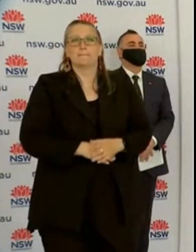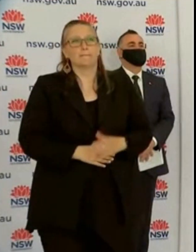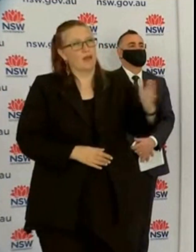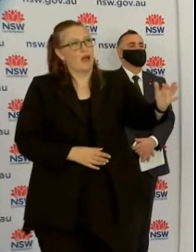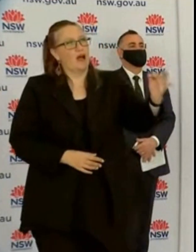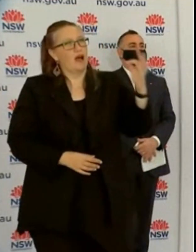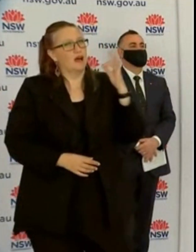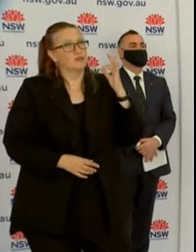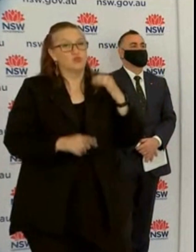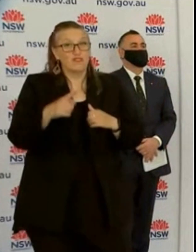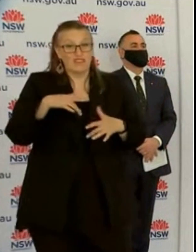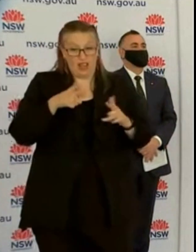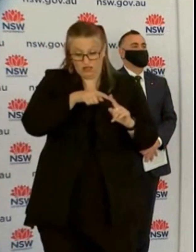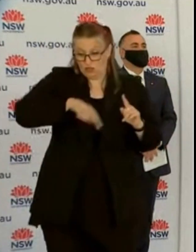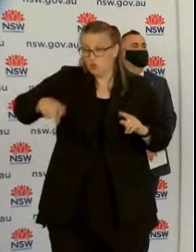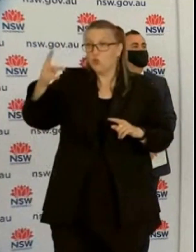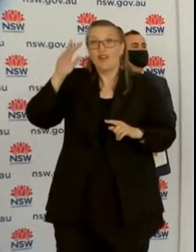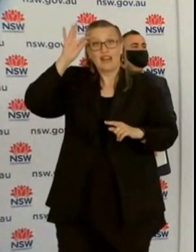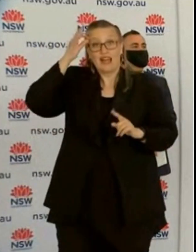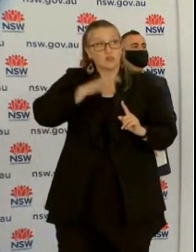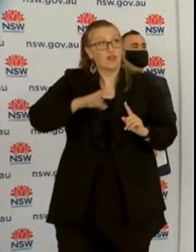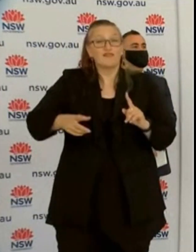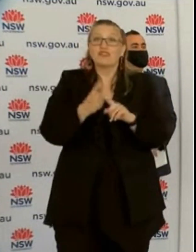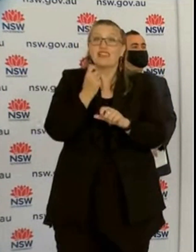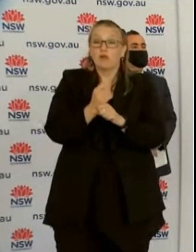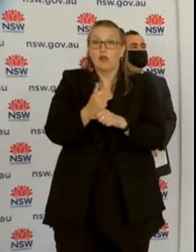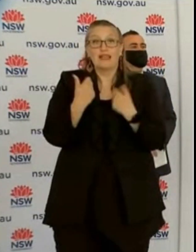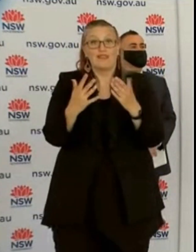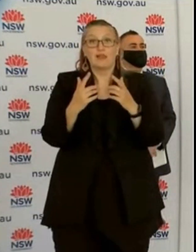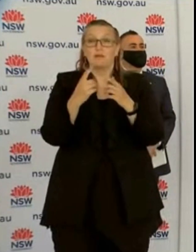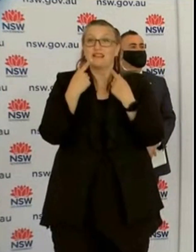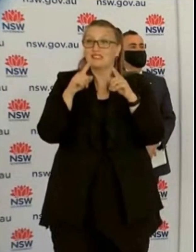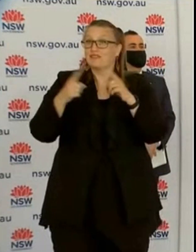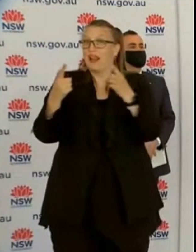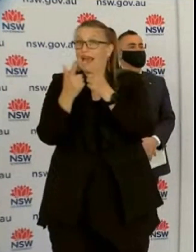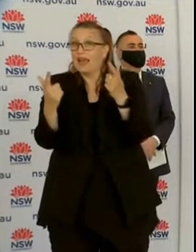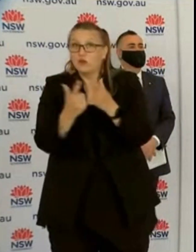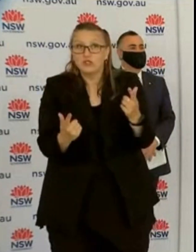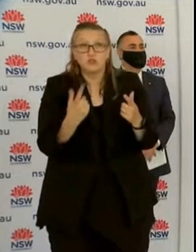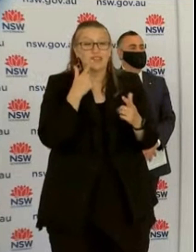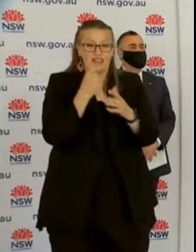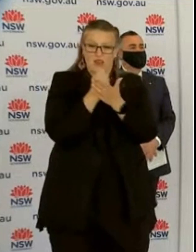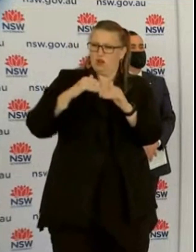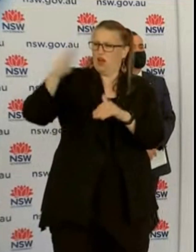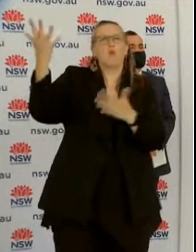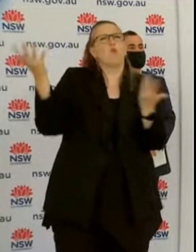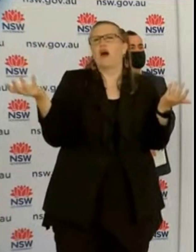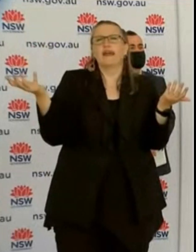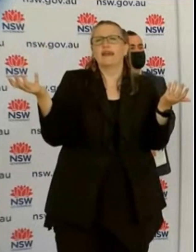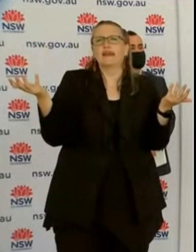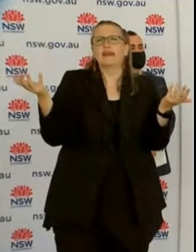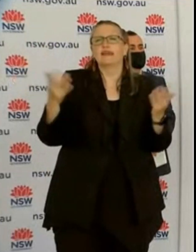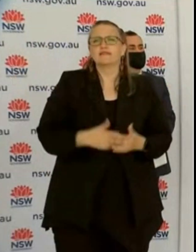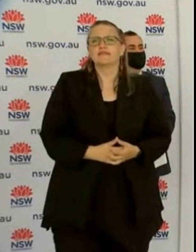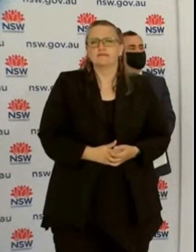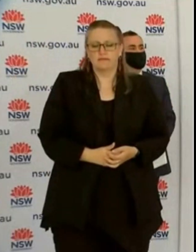But do you feel like the message has gotten through to these communities? I mean, you've been pushing the message in different languages. but you're saying that the numbers are still highest there. Why is that?